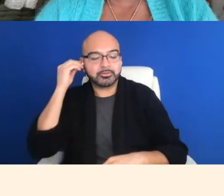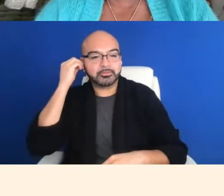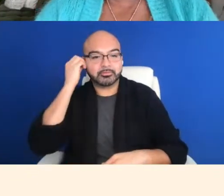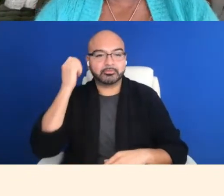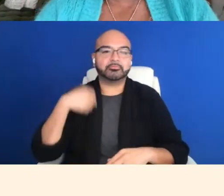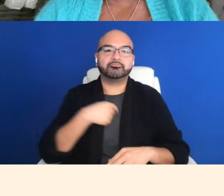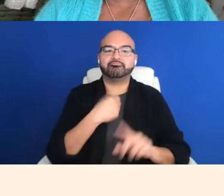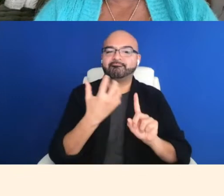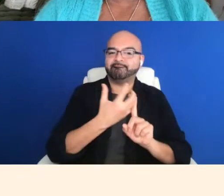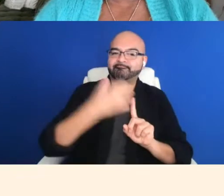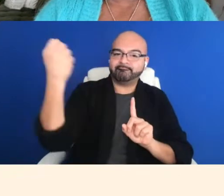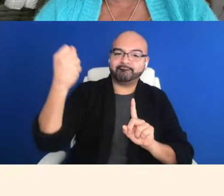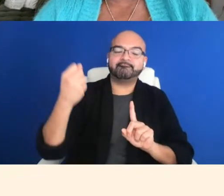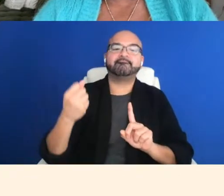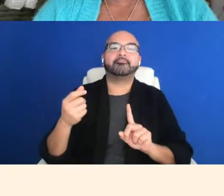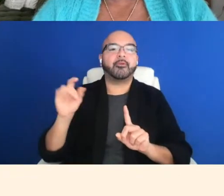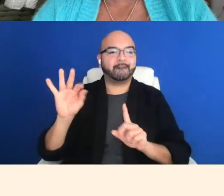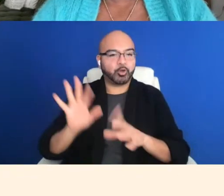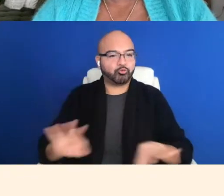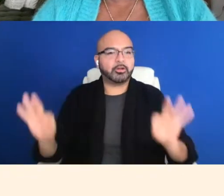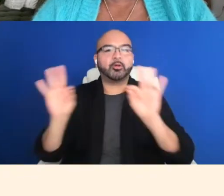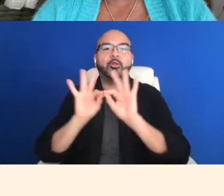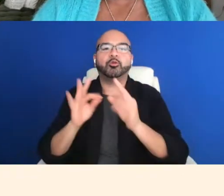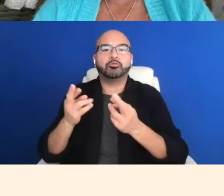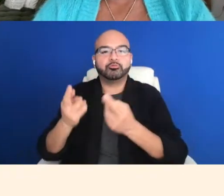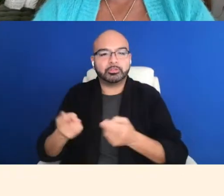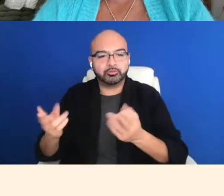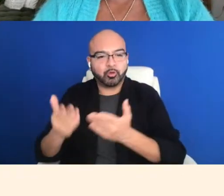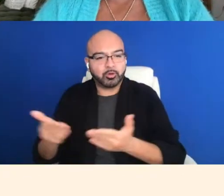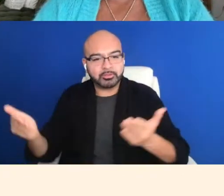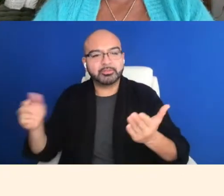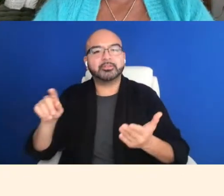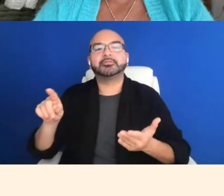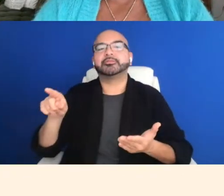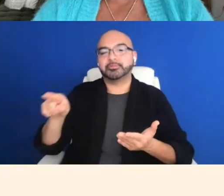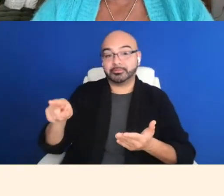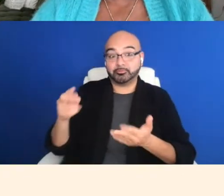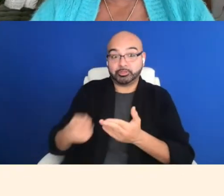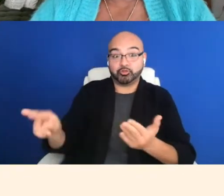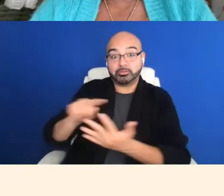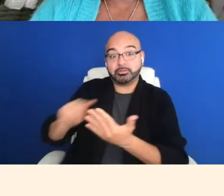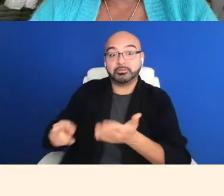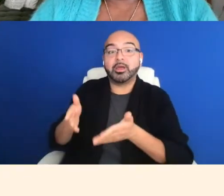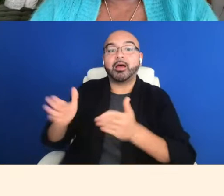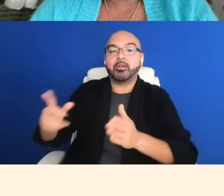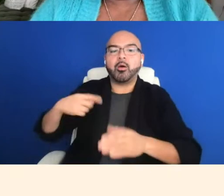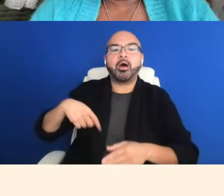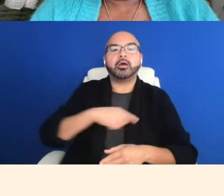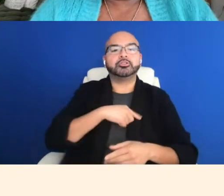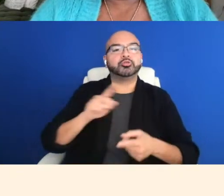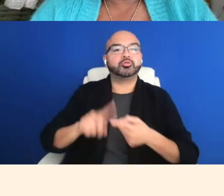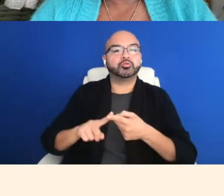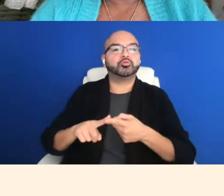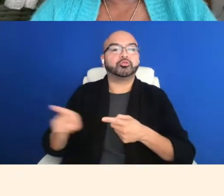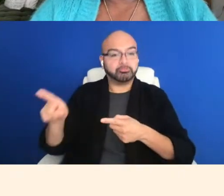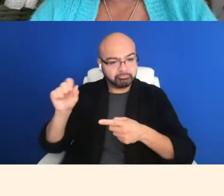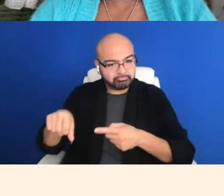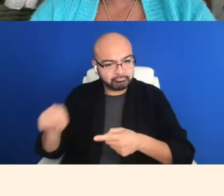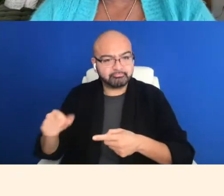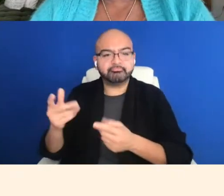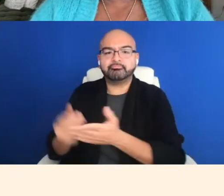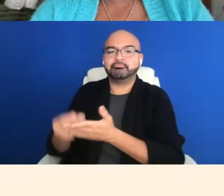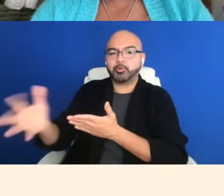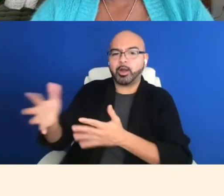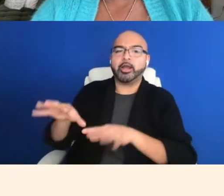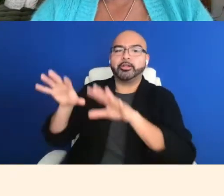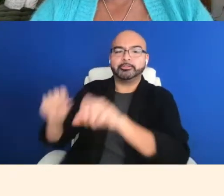the critical resources that allow us not only to acquire land and housing, but